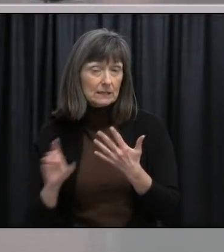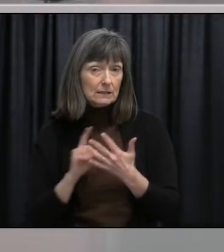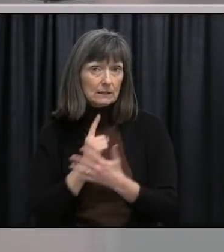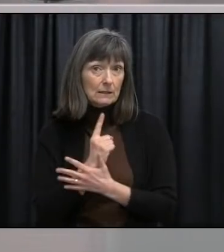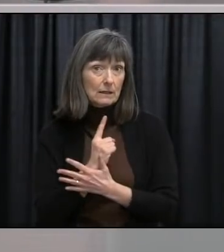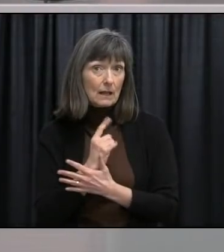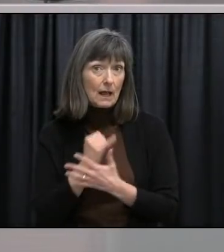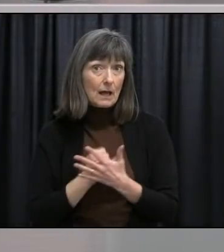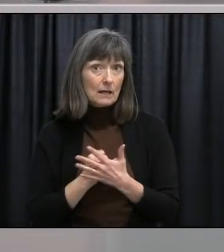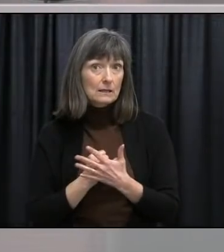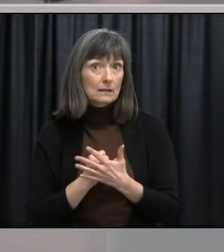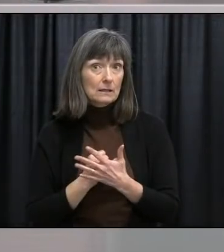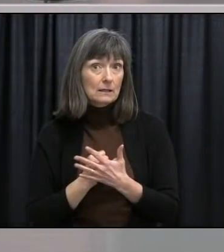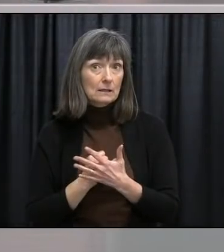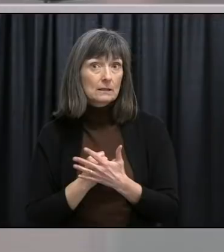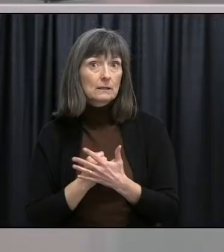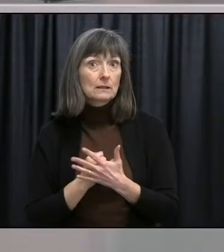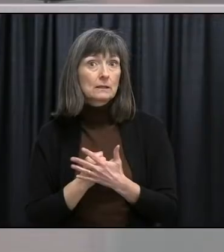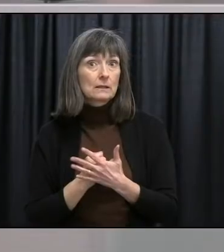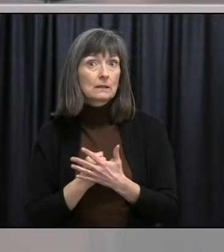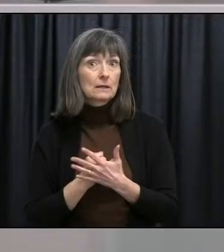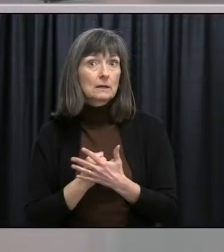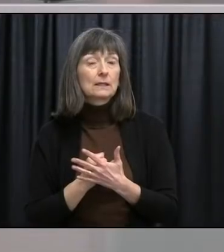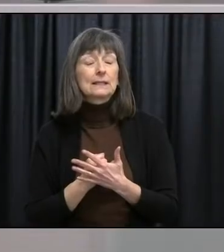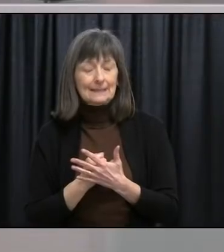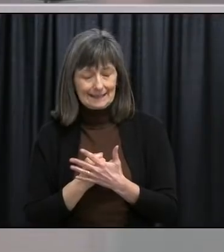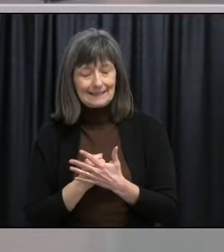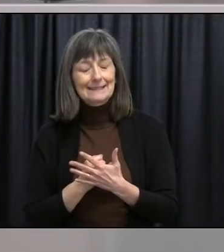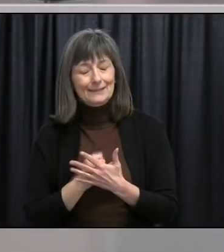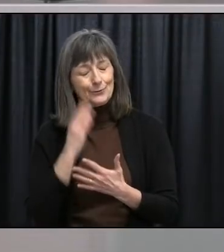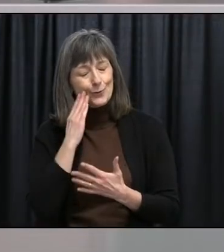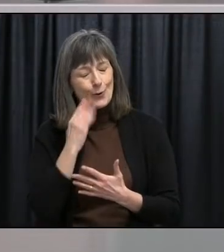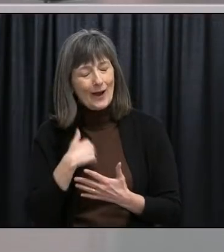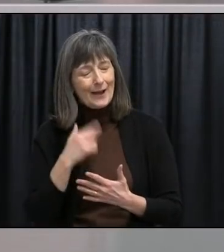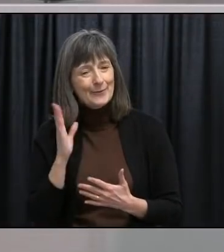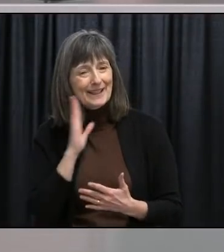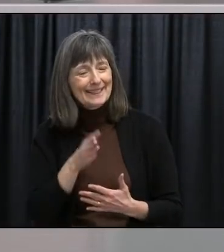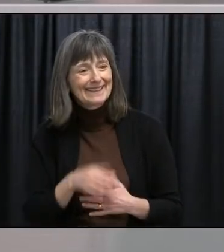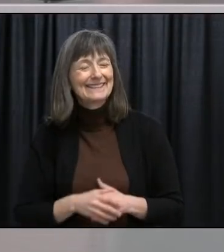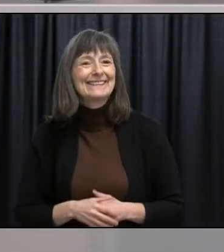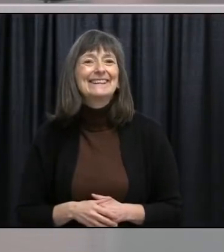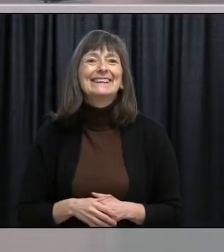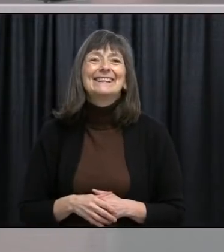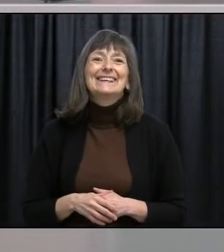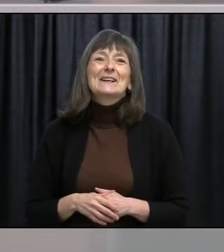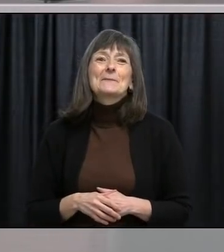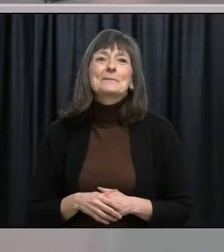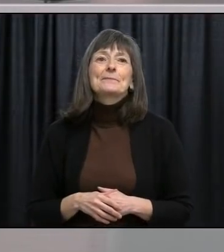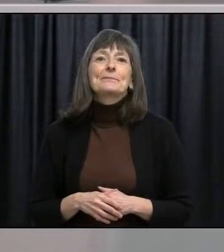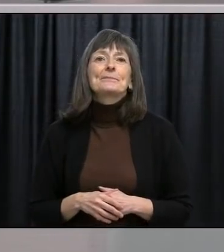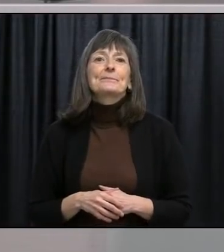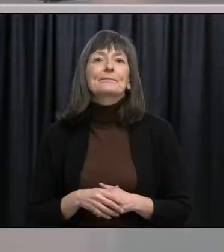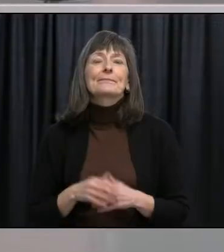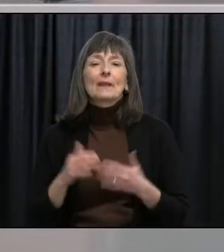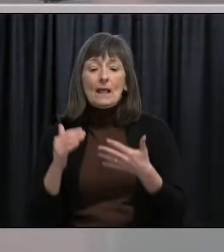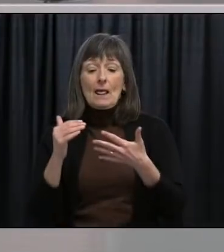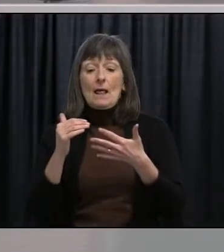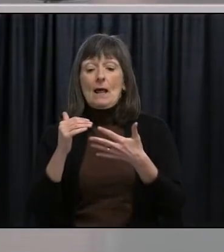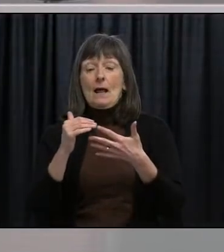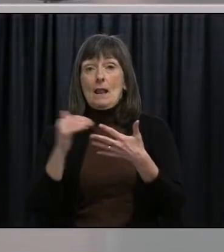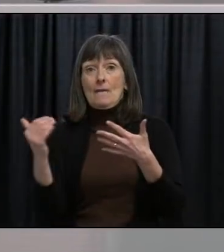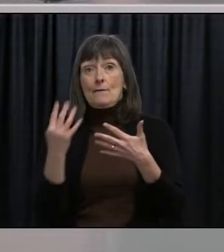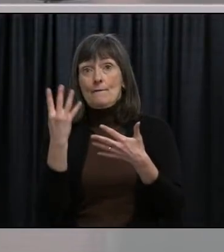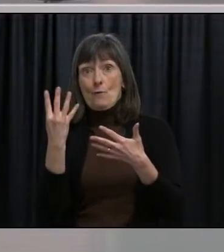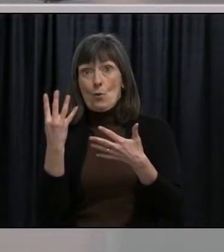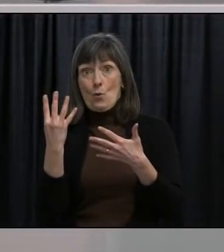question? Thanks, Leslie. I almost always do. Question about the restrictions for Alert Level 4. I noticed that there's some